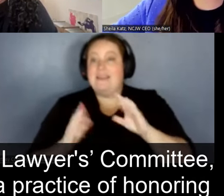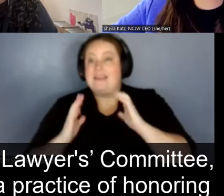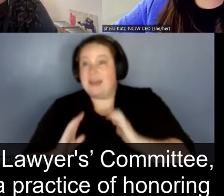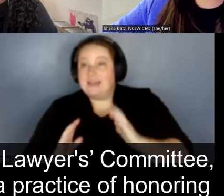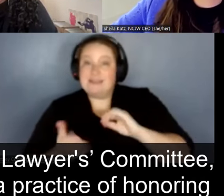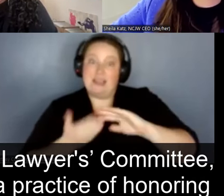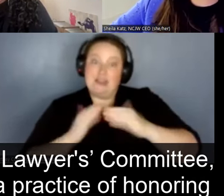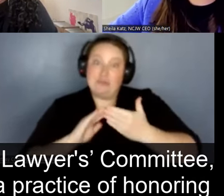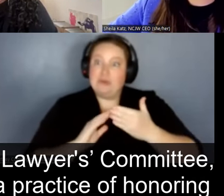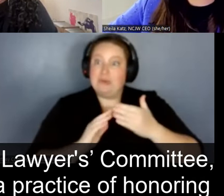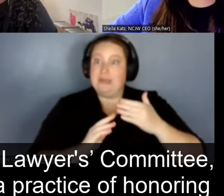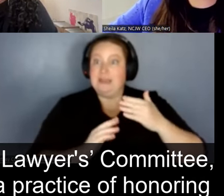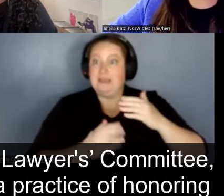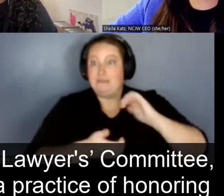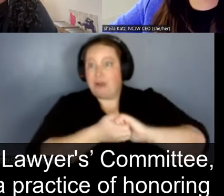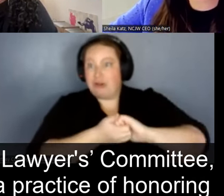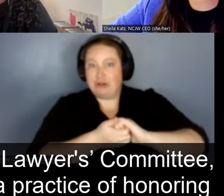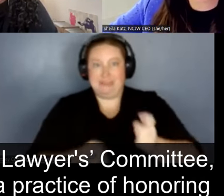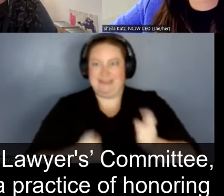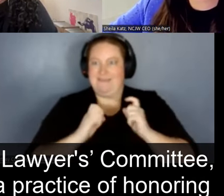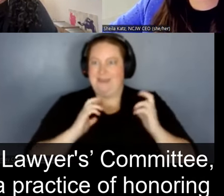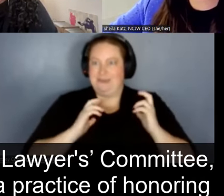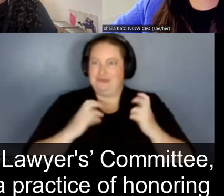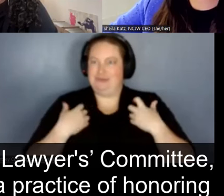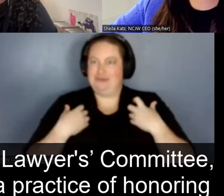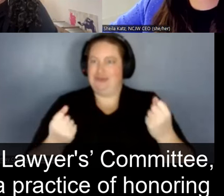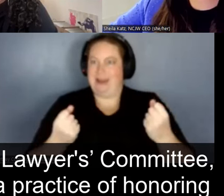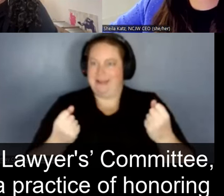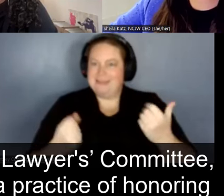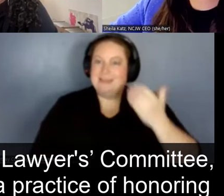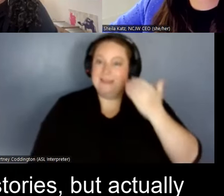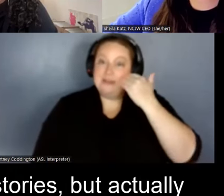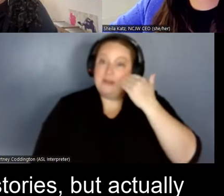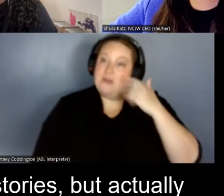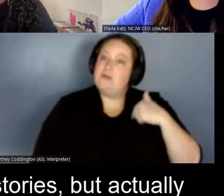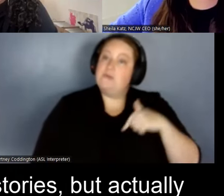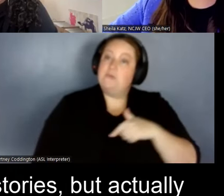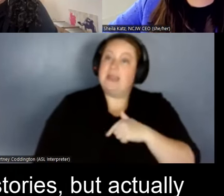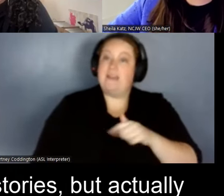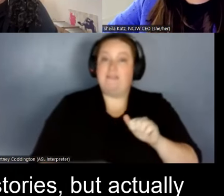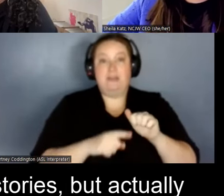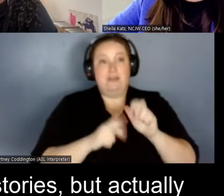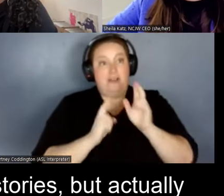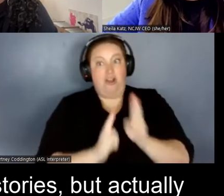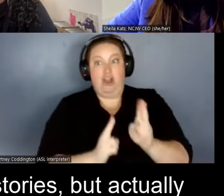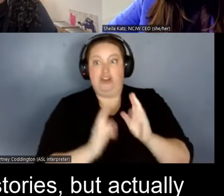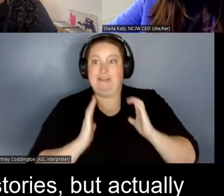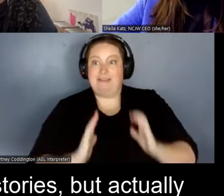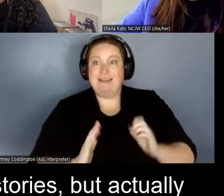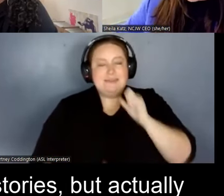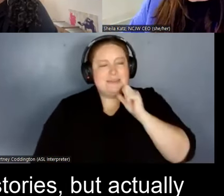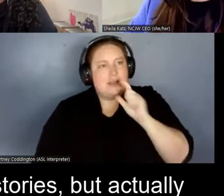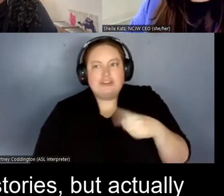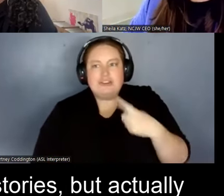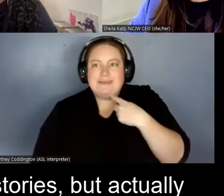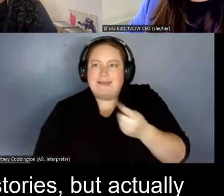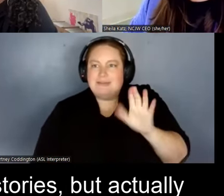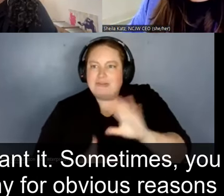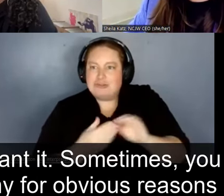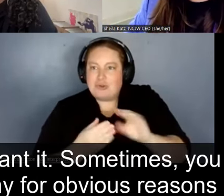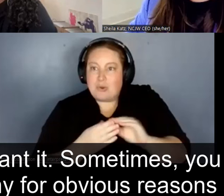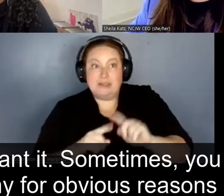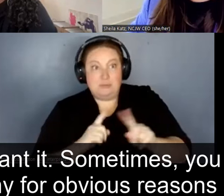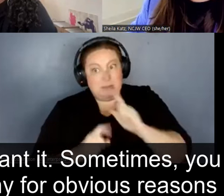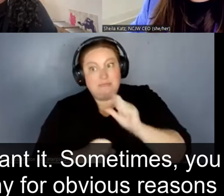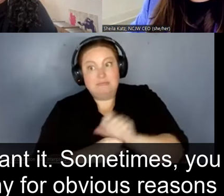strength. At the Lawyers Committee, as you know, we have a practice of honoring clients, not just telling their stories, but actually bestowing awards